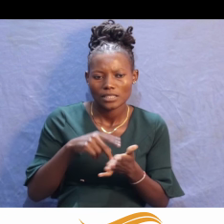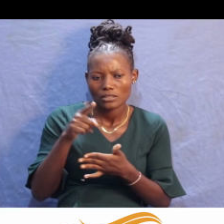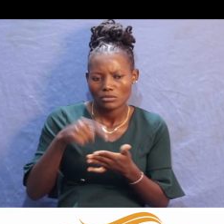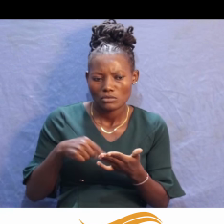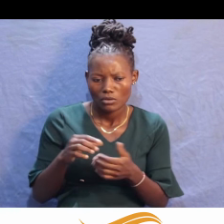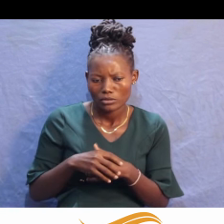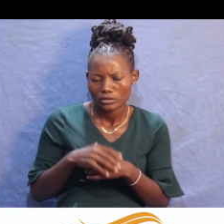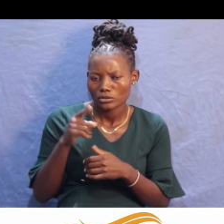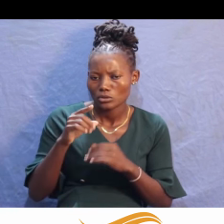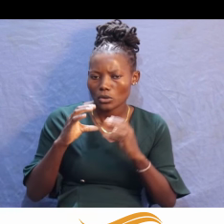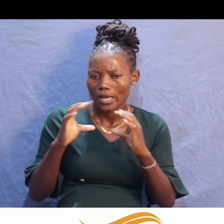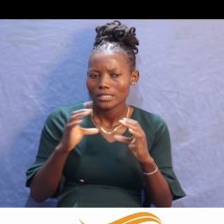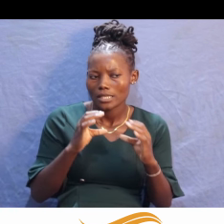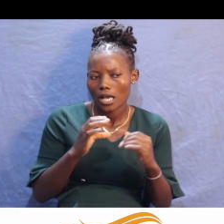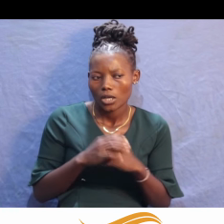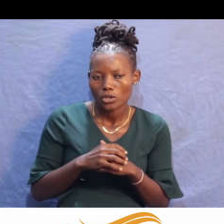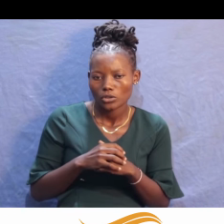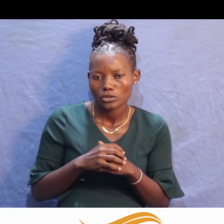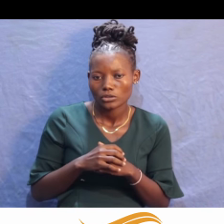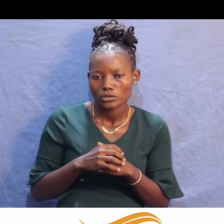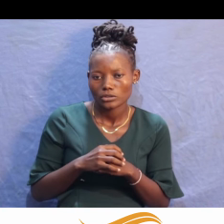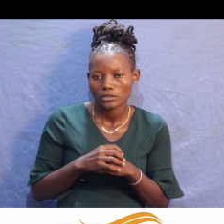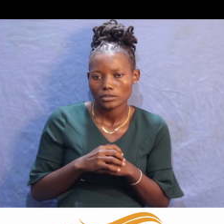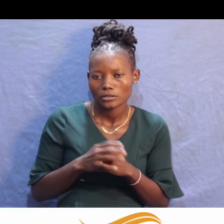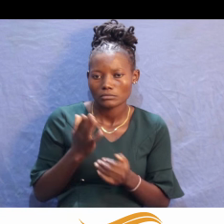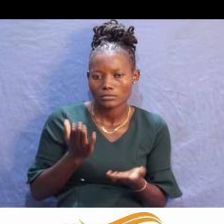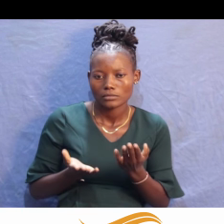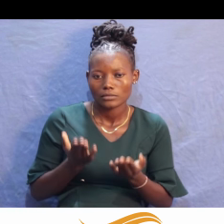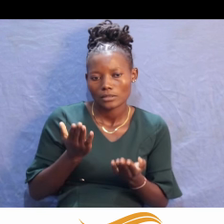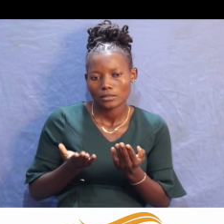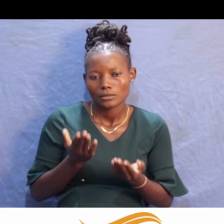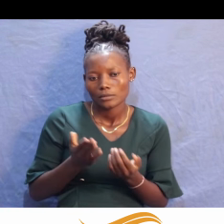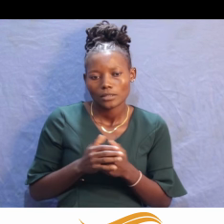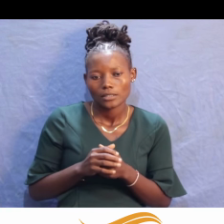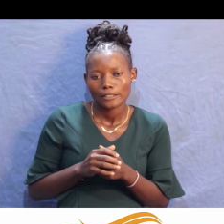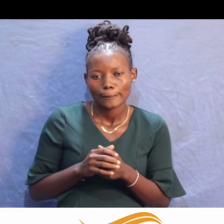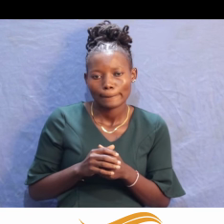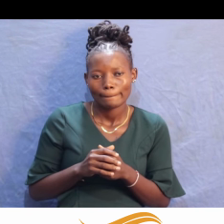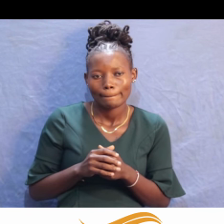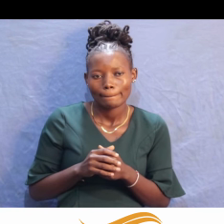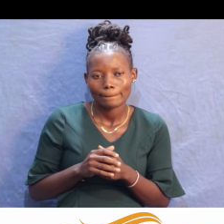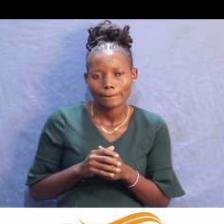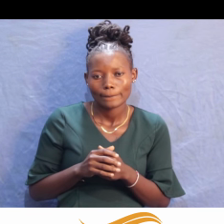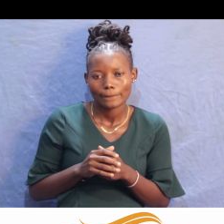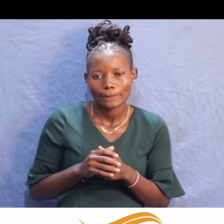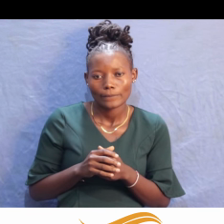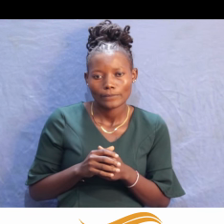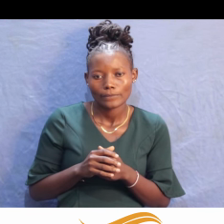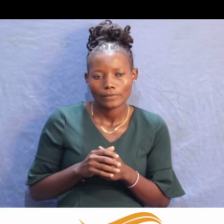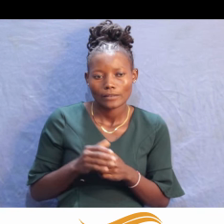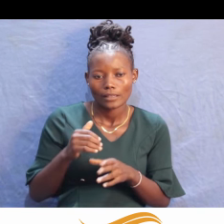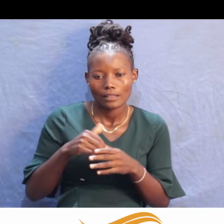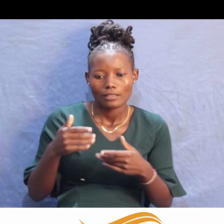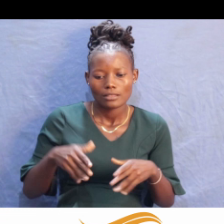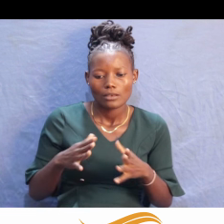as a coach? You may not be out there working. You may be hanging out on the sideline, but either way,